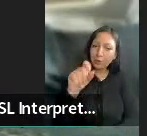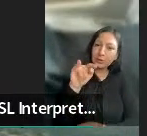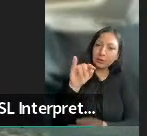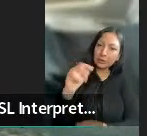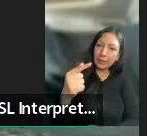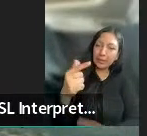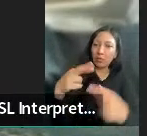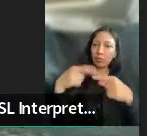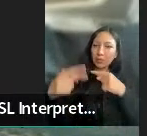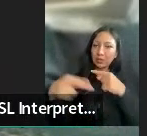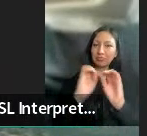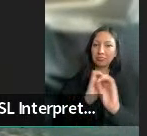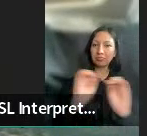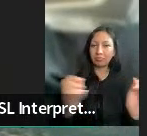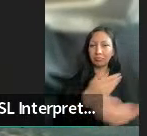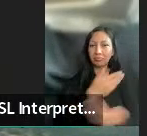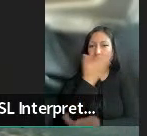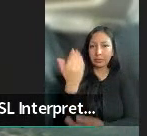at all.